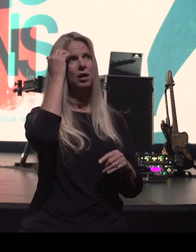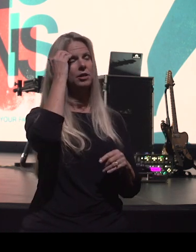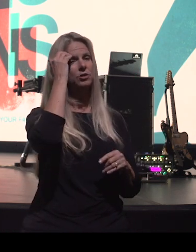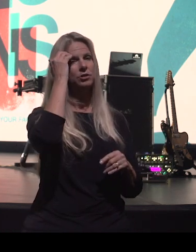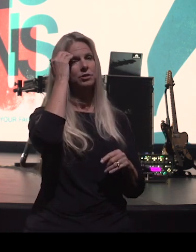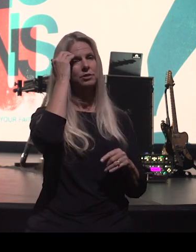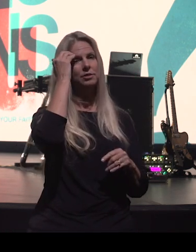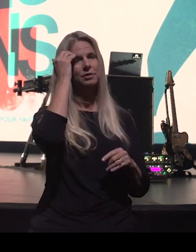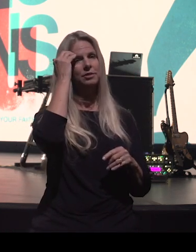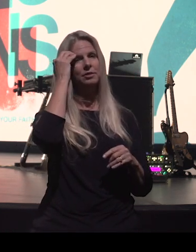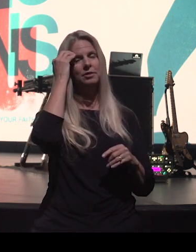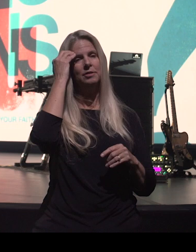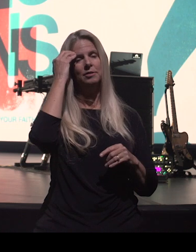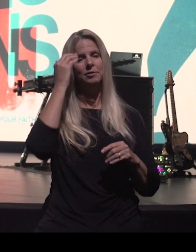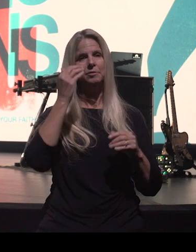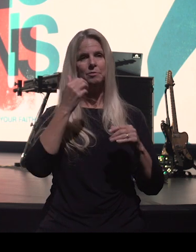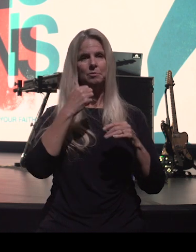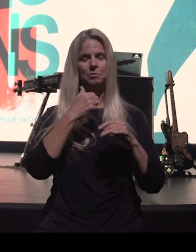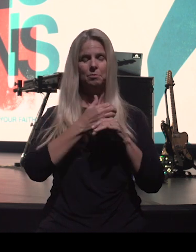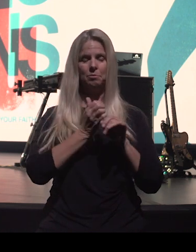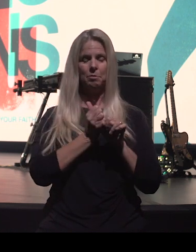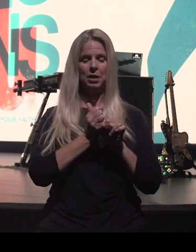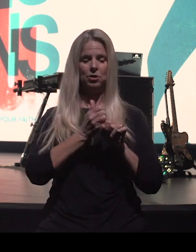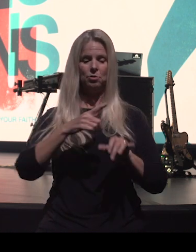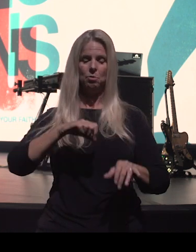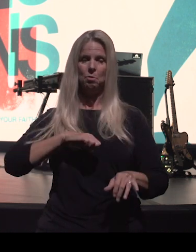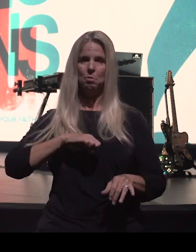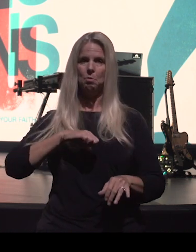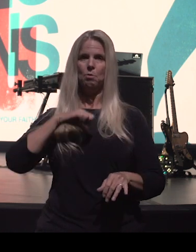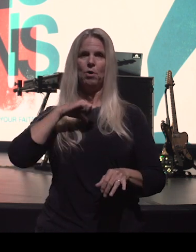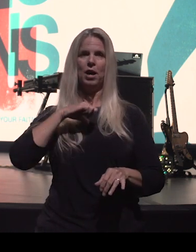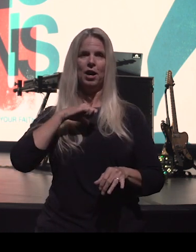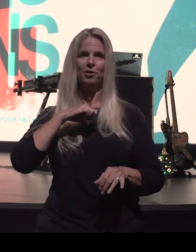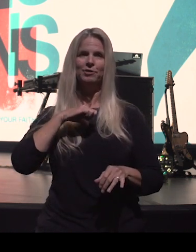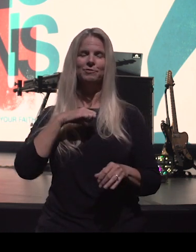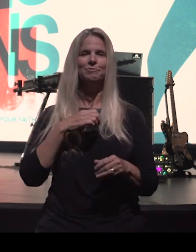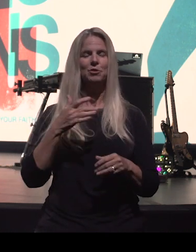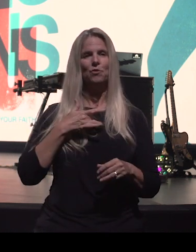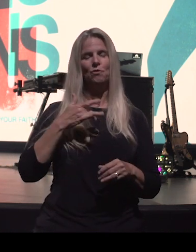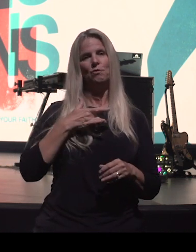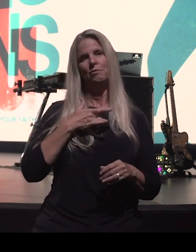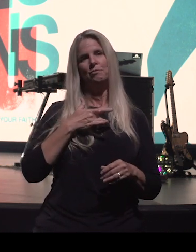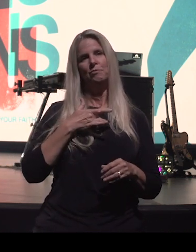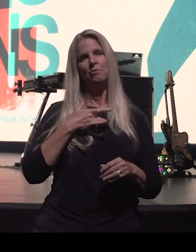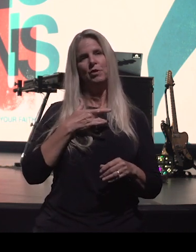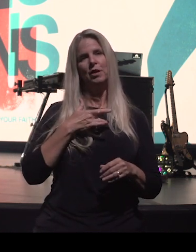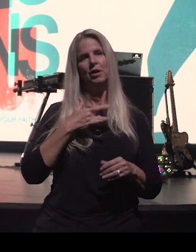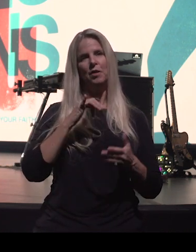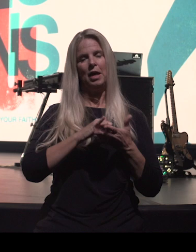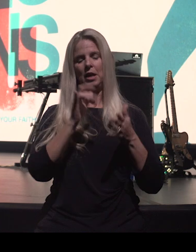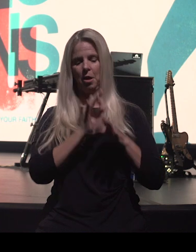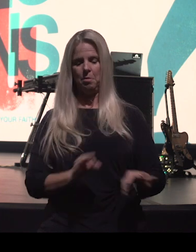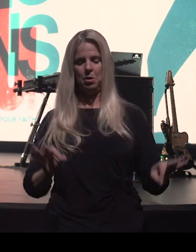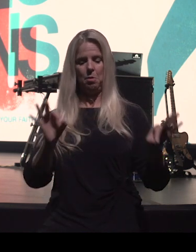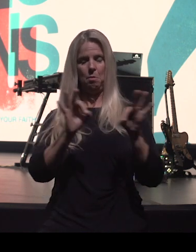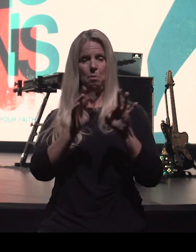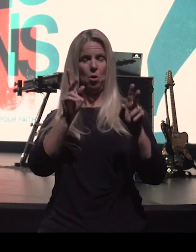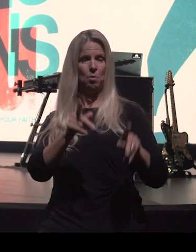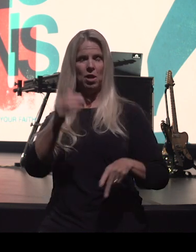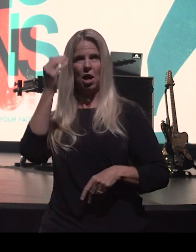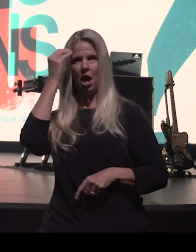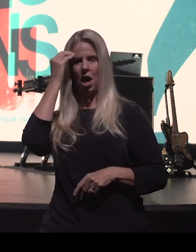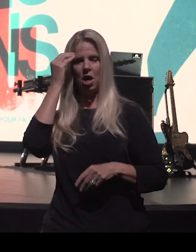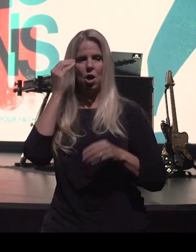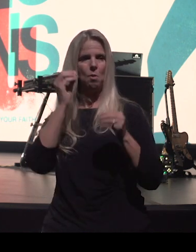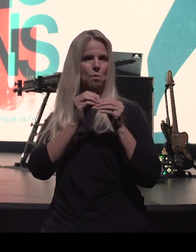knowledge puffs up. It puffs you up and makes you think you're a big person. Oh, I know a lot. I know more of the Bible than